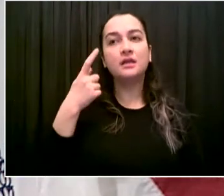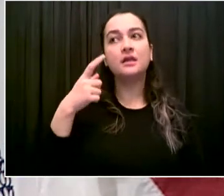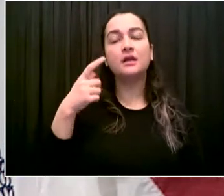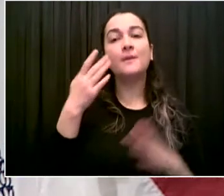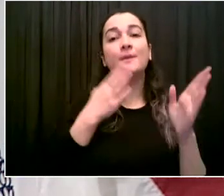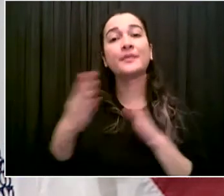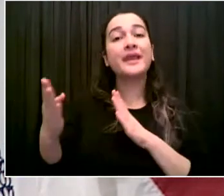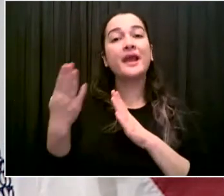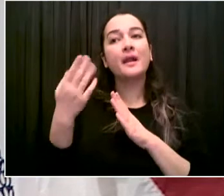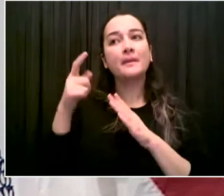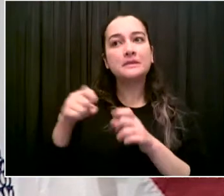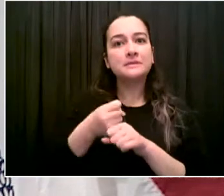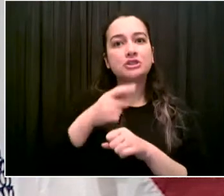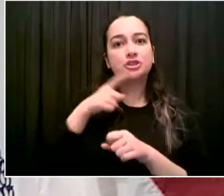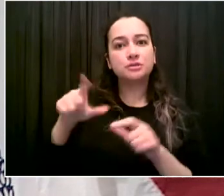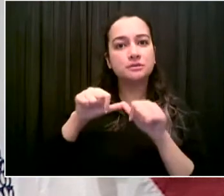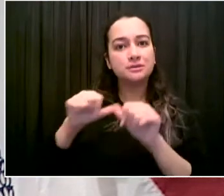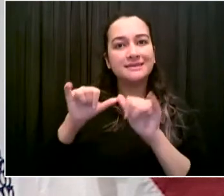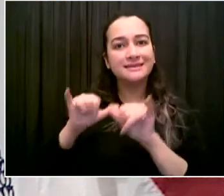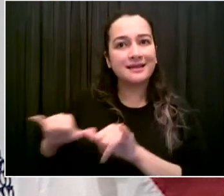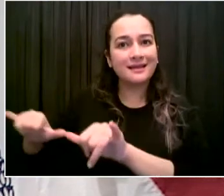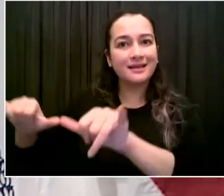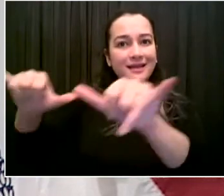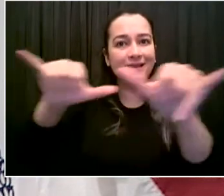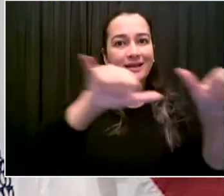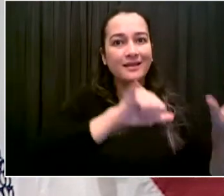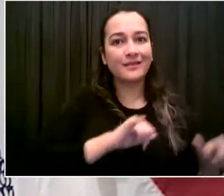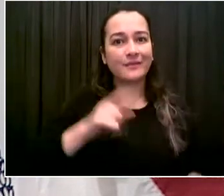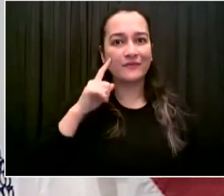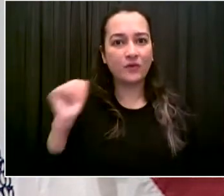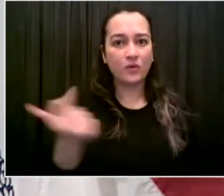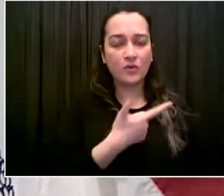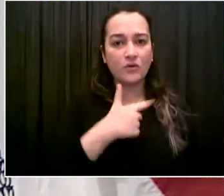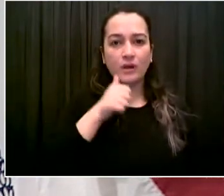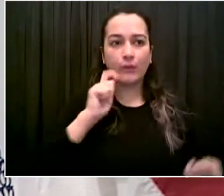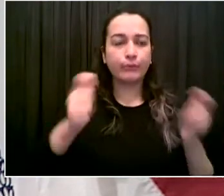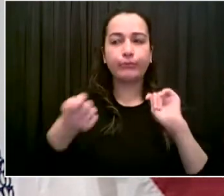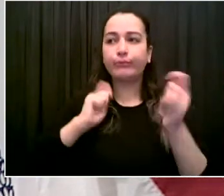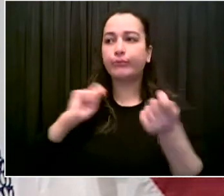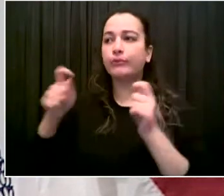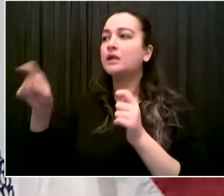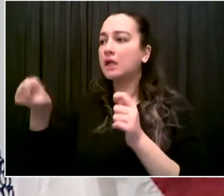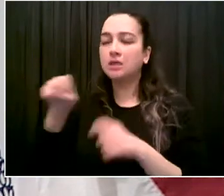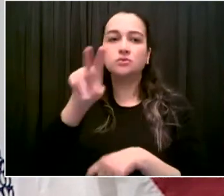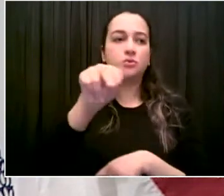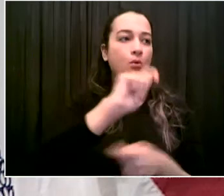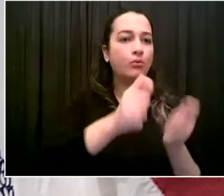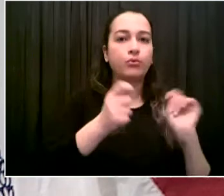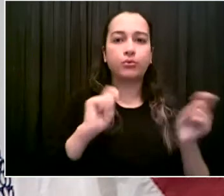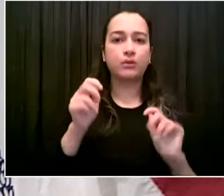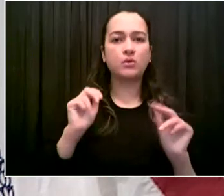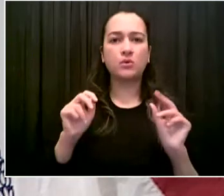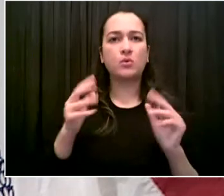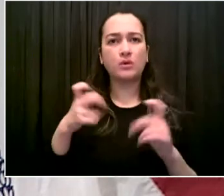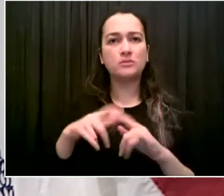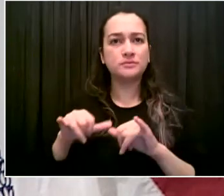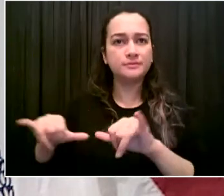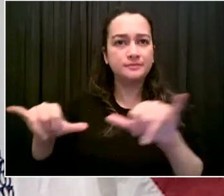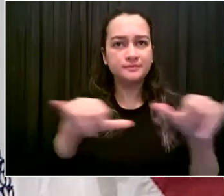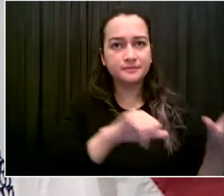of penalties. There's a number of penalties where the high end is termination.